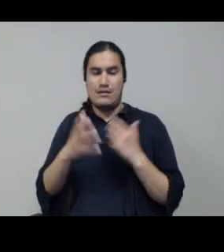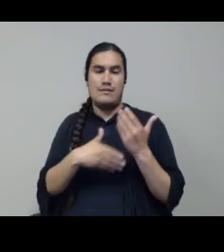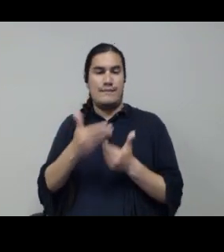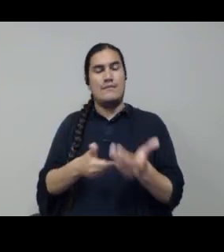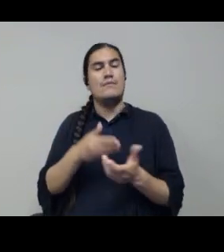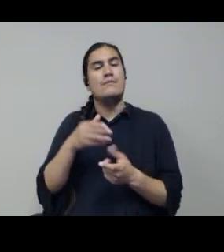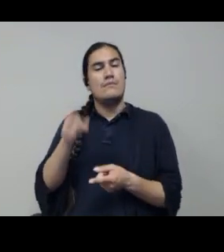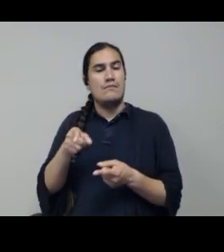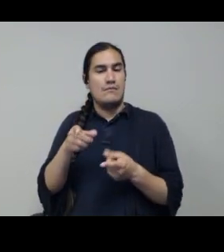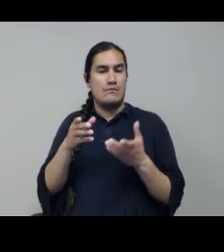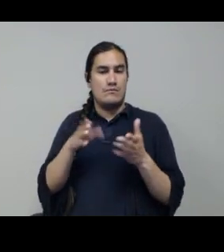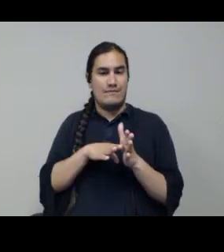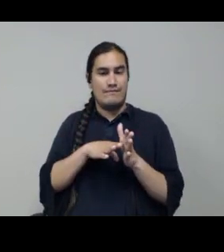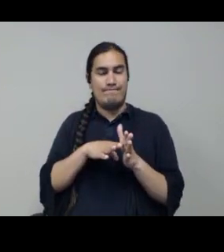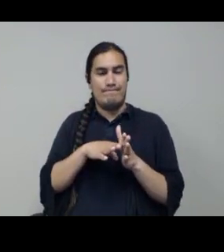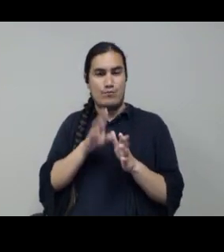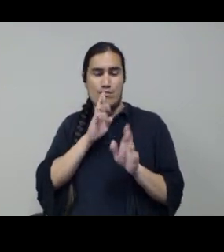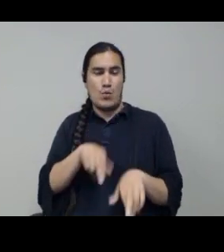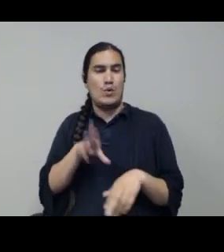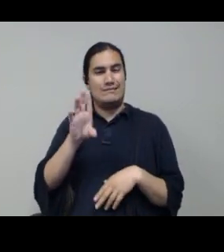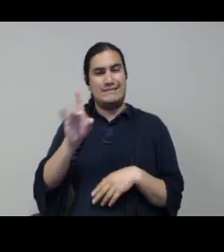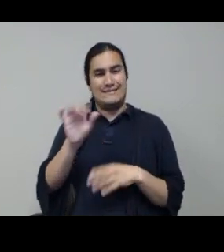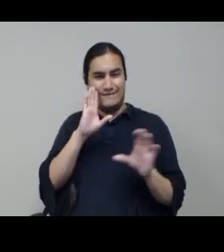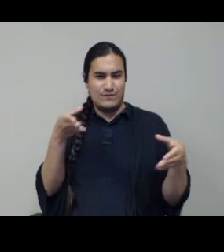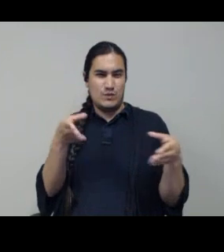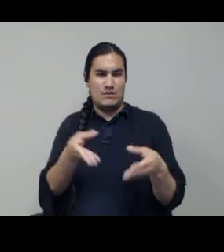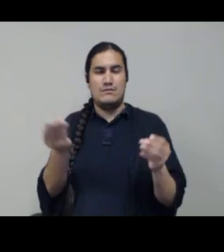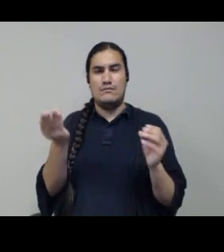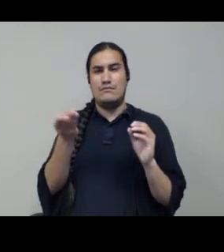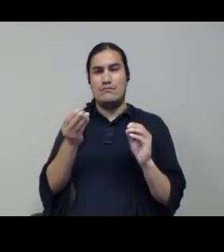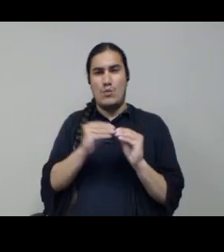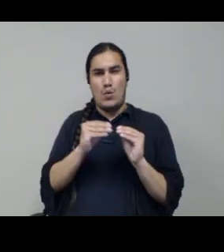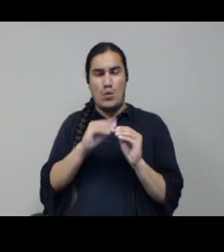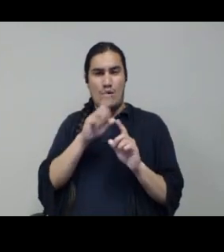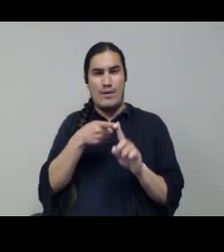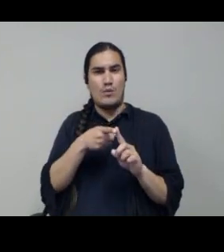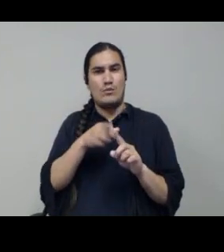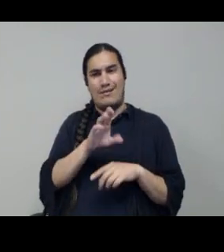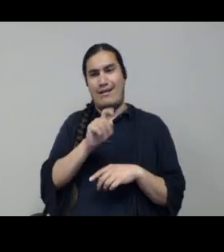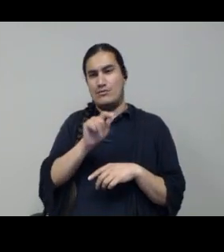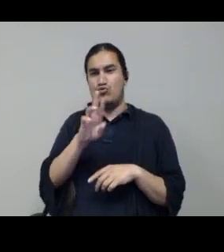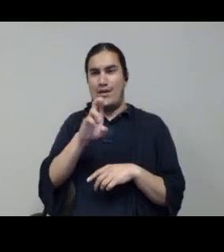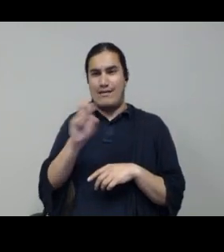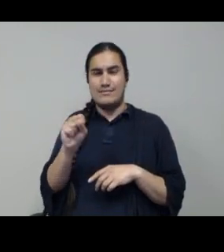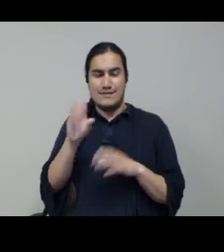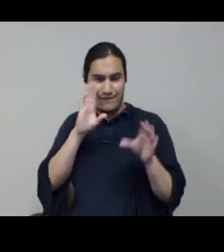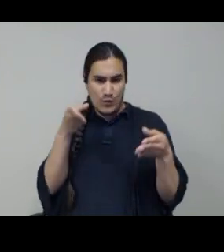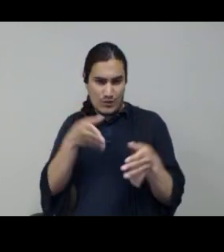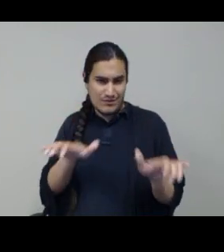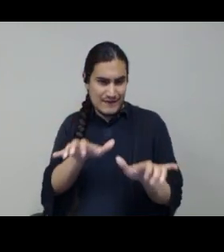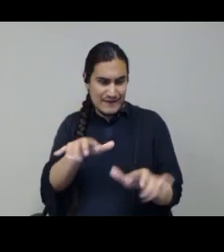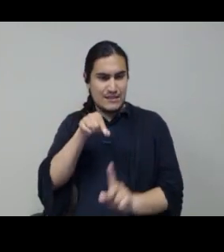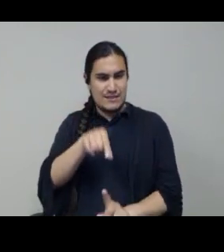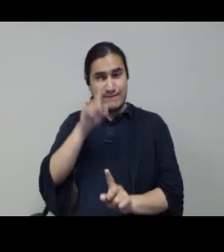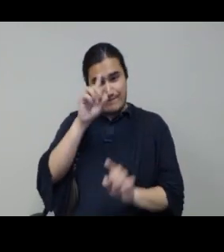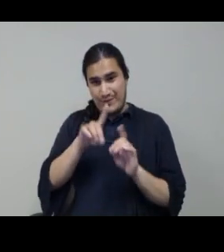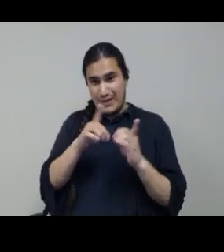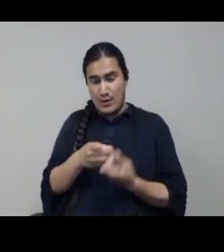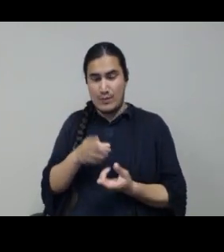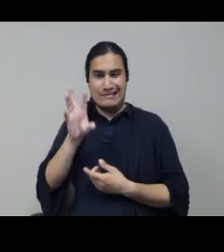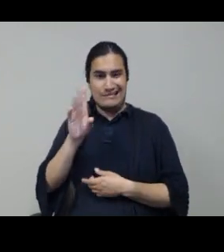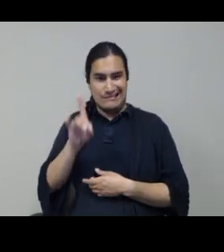our partners. This report did focus a bit more on the Caltrans focused activities. The department is taking